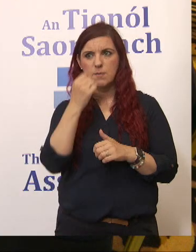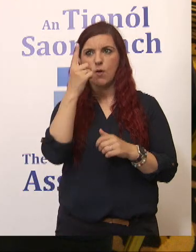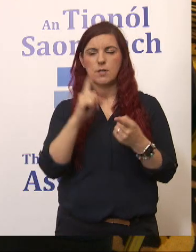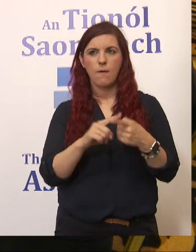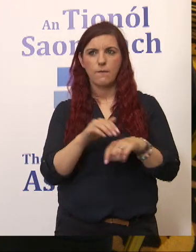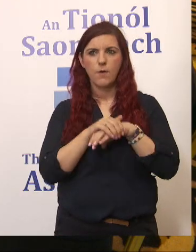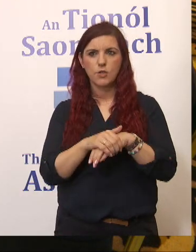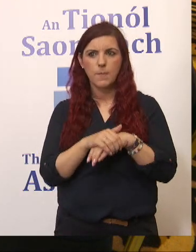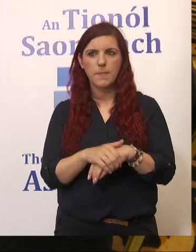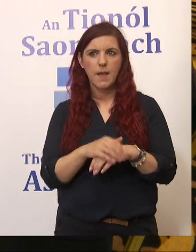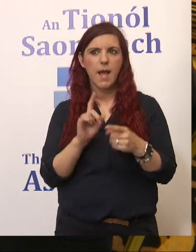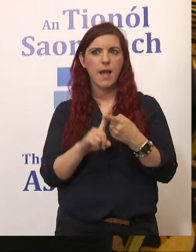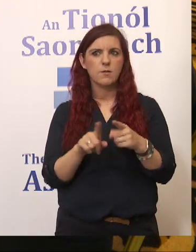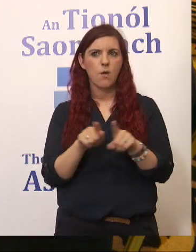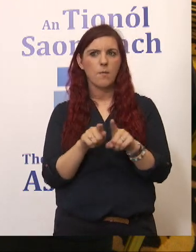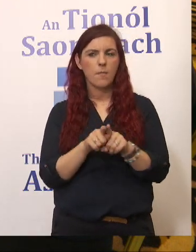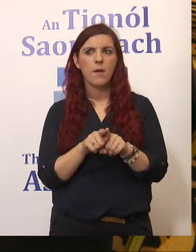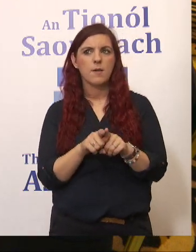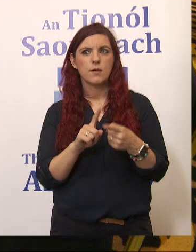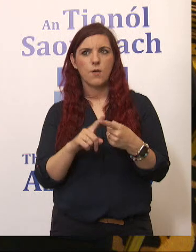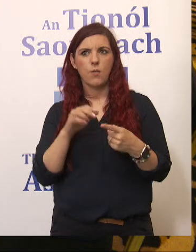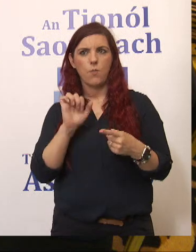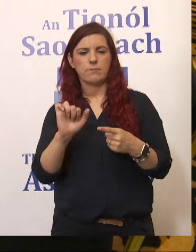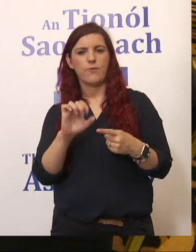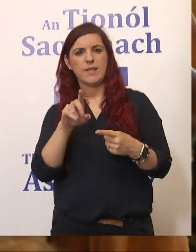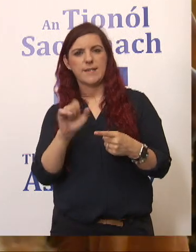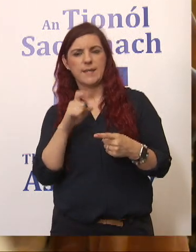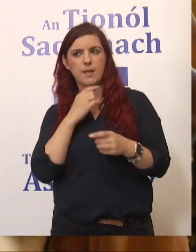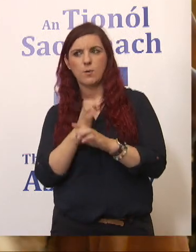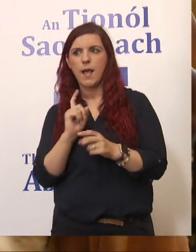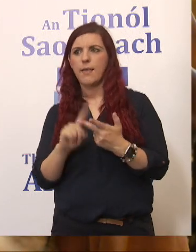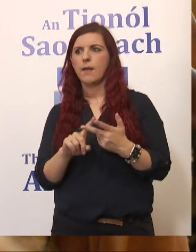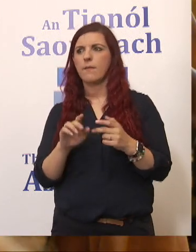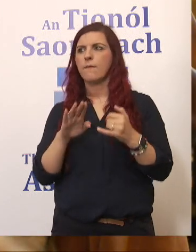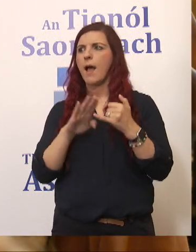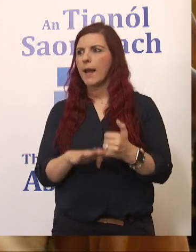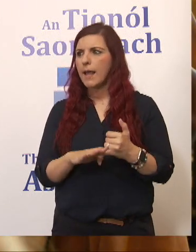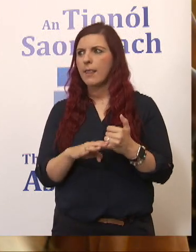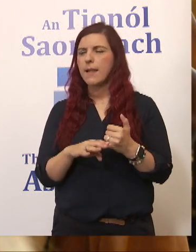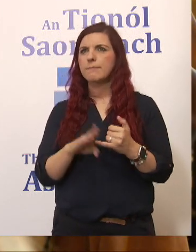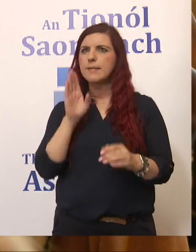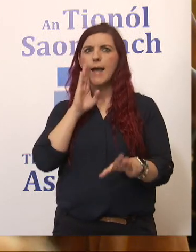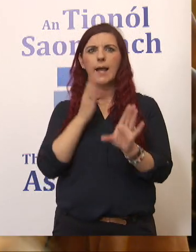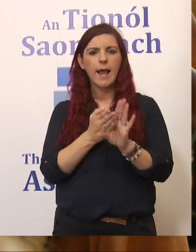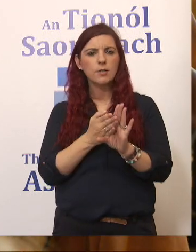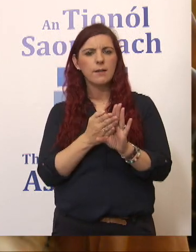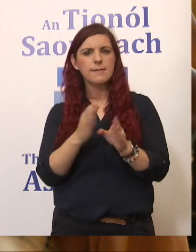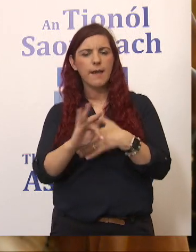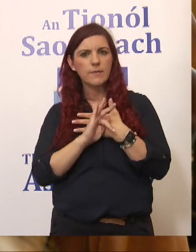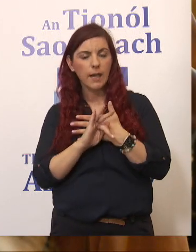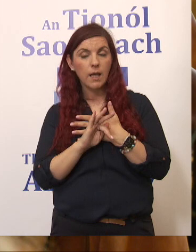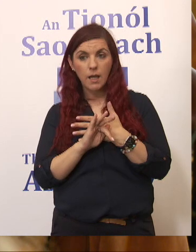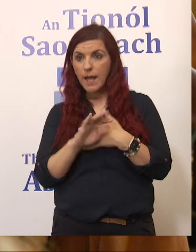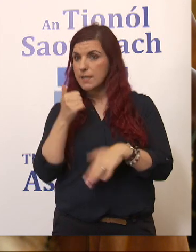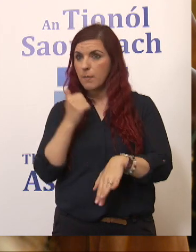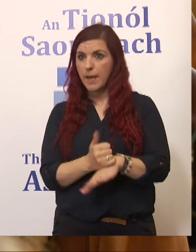as we embark this important task for Dublin City and County. And finally, that psychological safety. This is a basic human need,